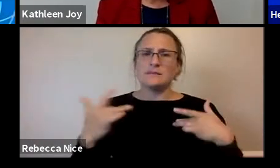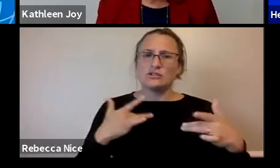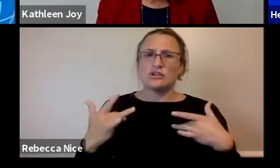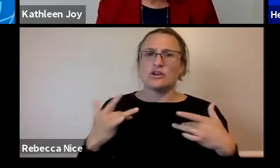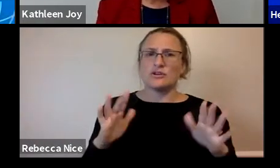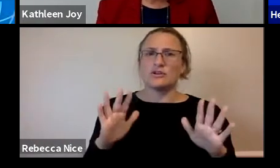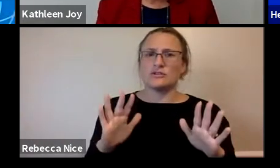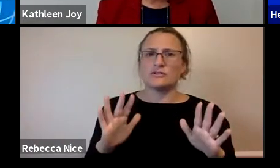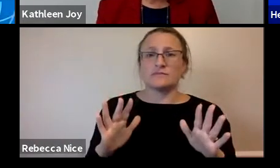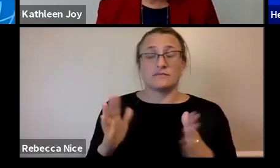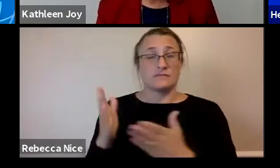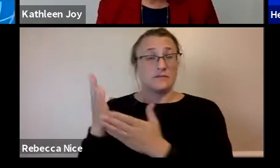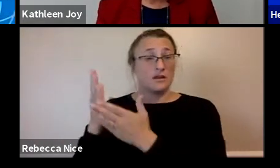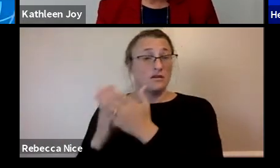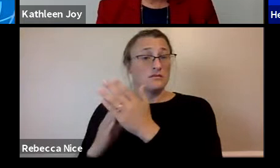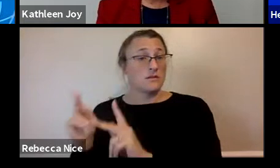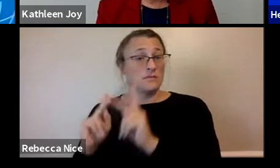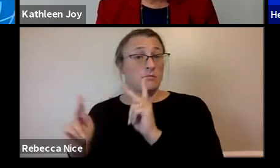are